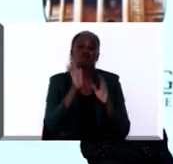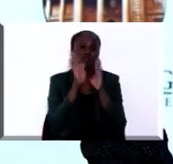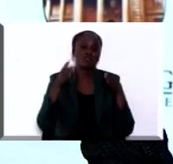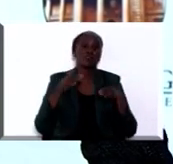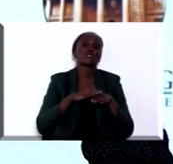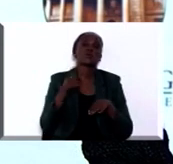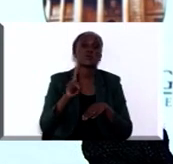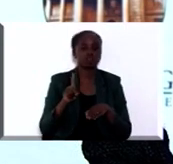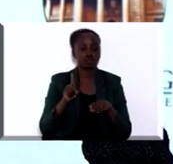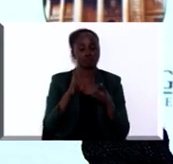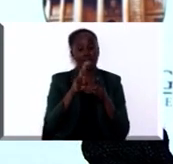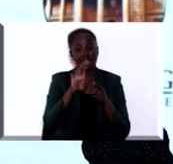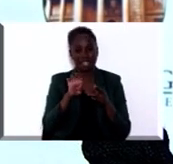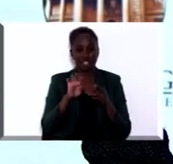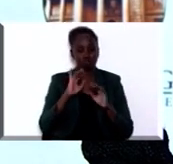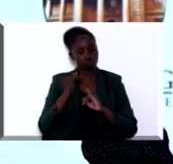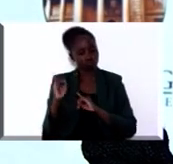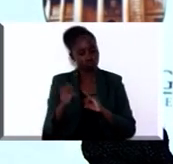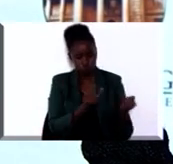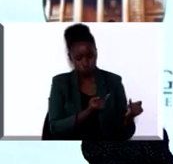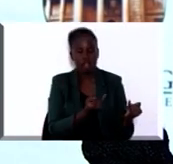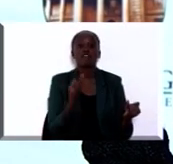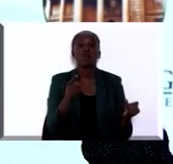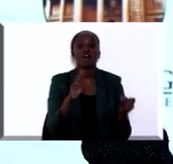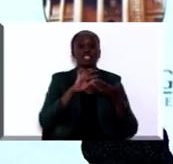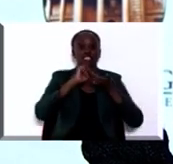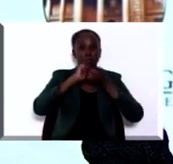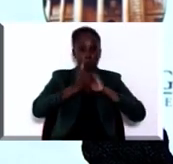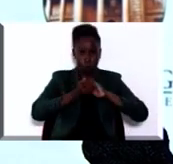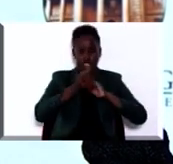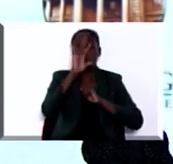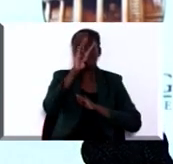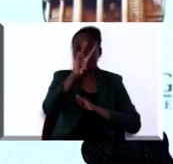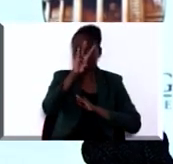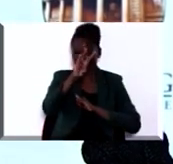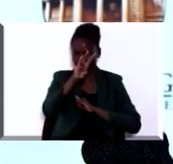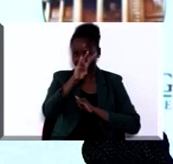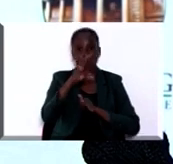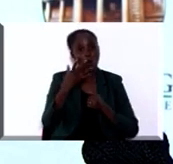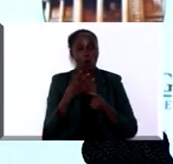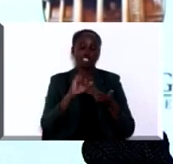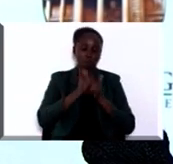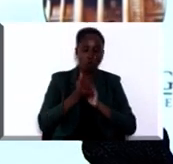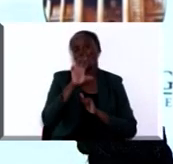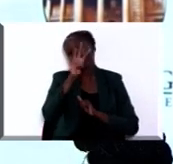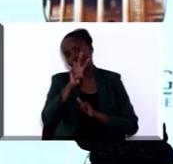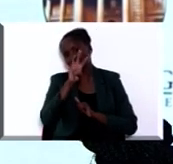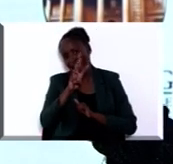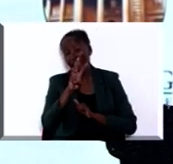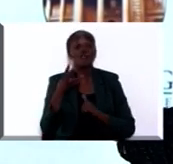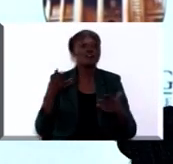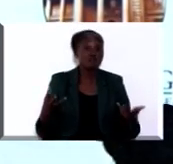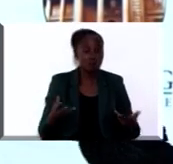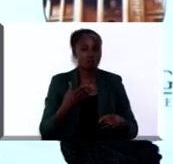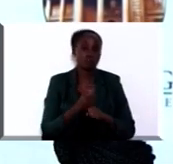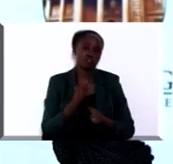on reintroduction of Sports Wednesday, we're saying Wednesday or Thursday, to enable all the